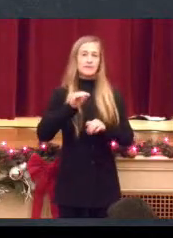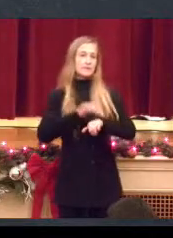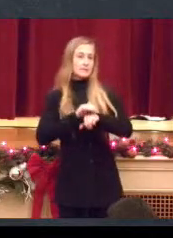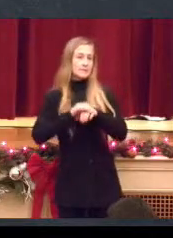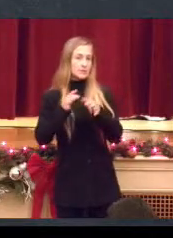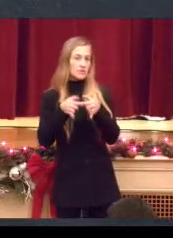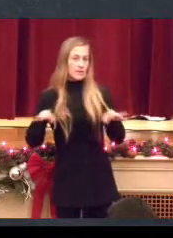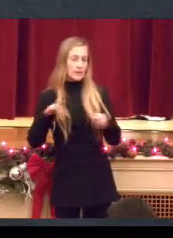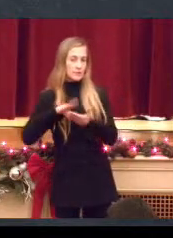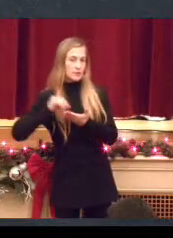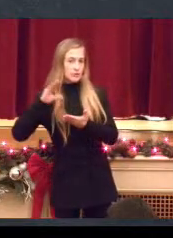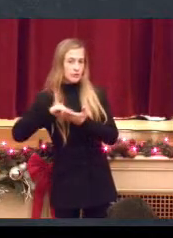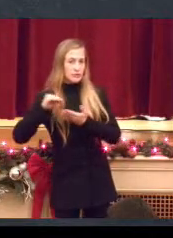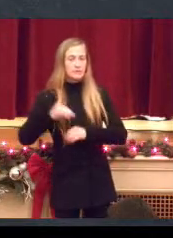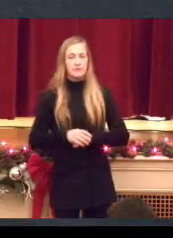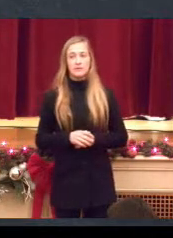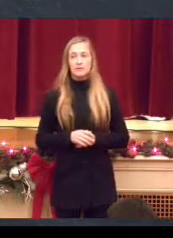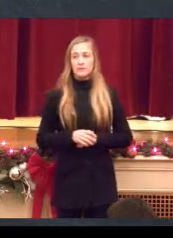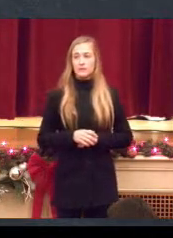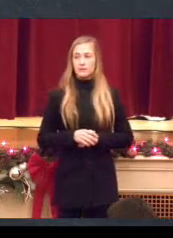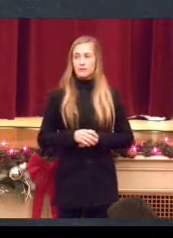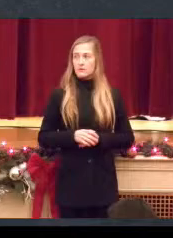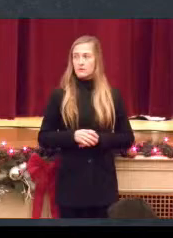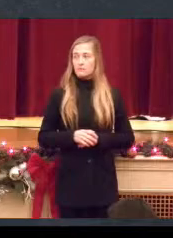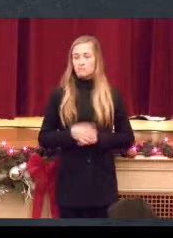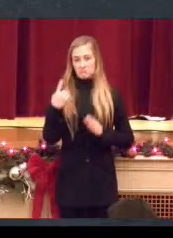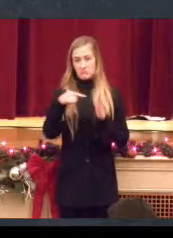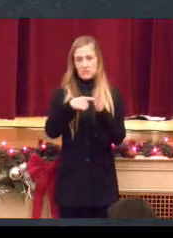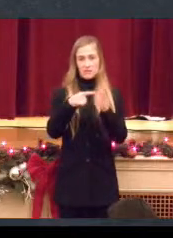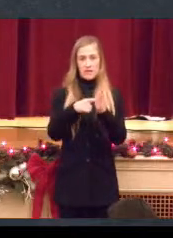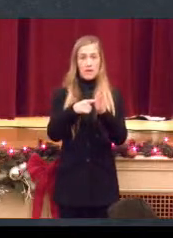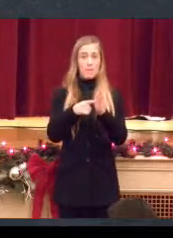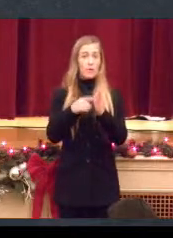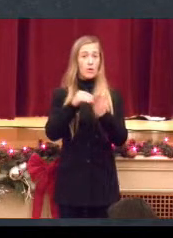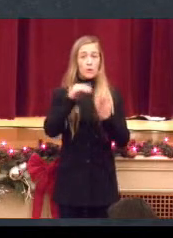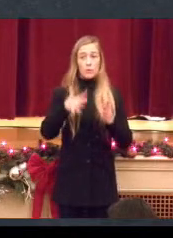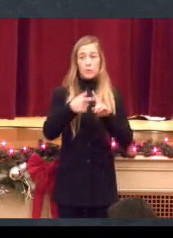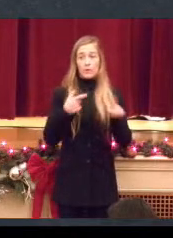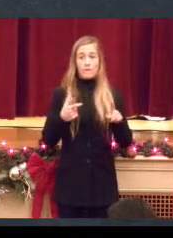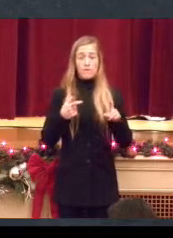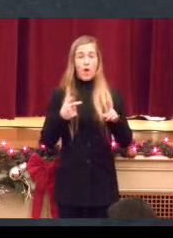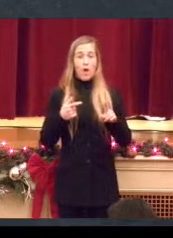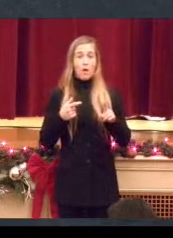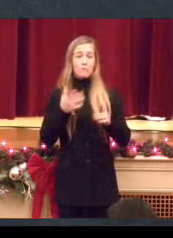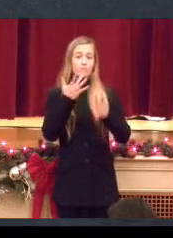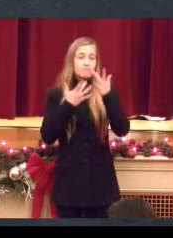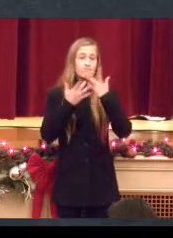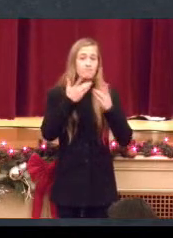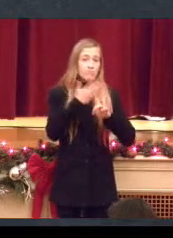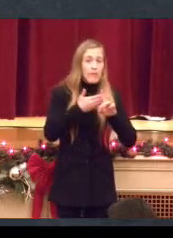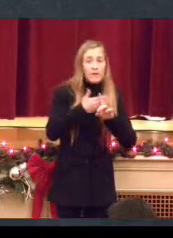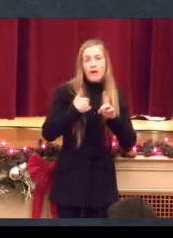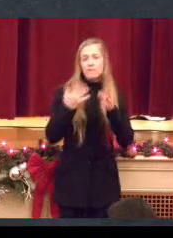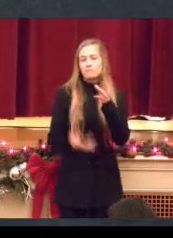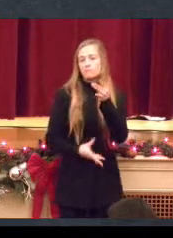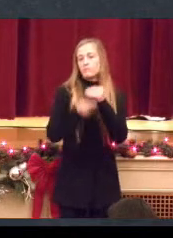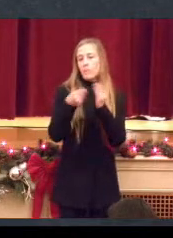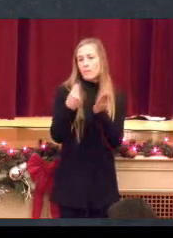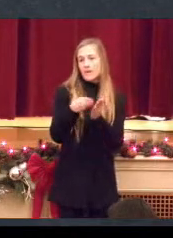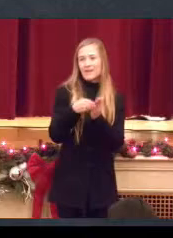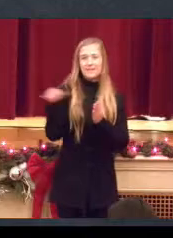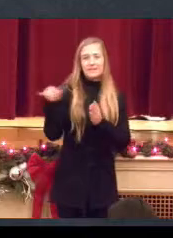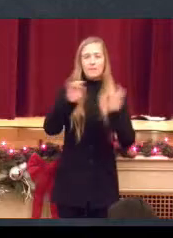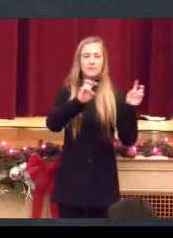So if you have X number of students from a disadvantaged background, you get additional dollars, much like Title I in